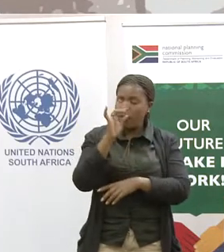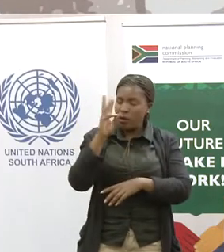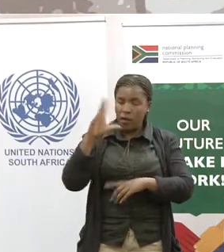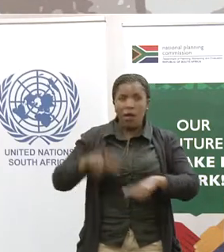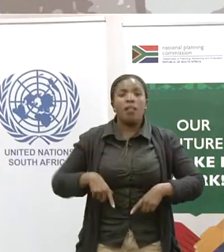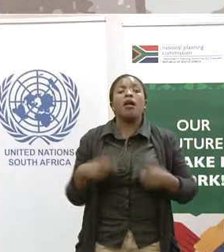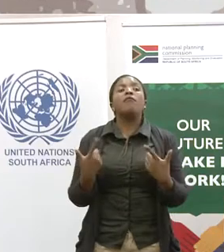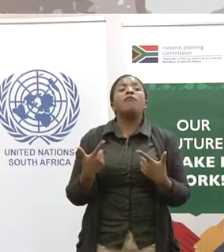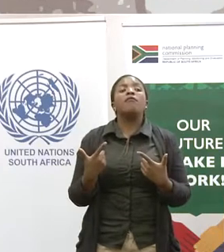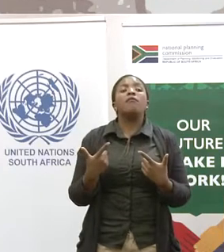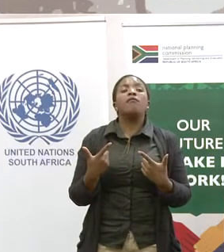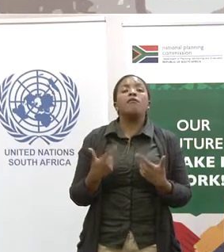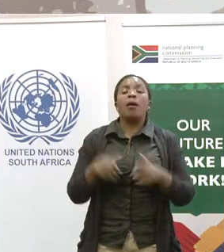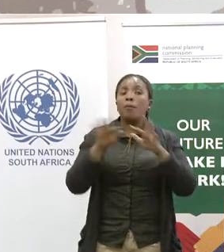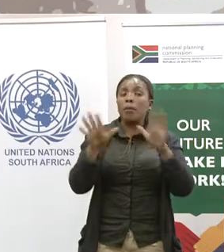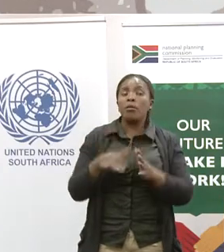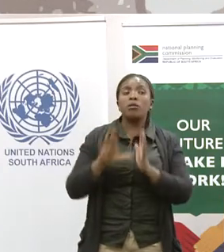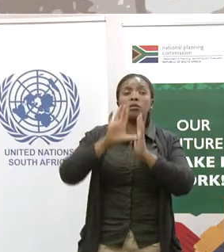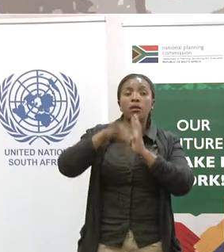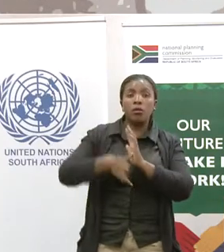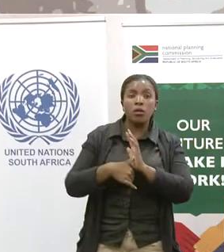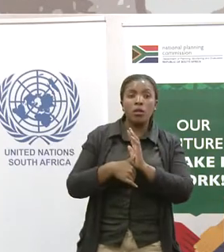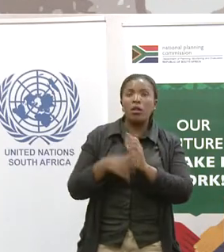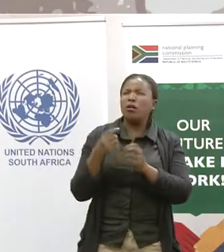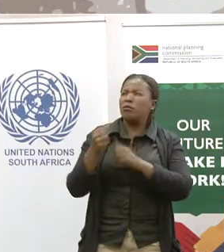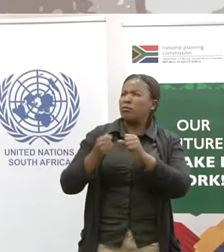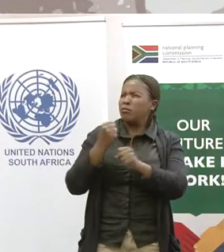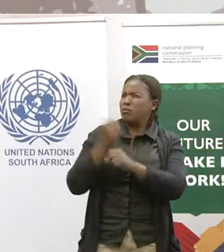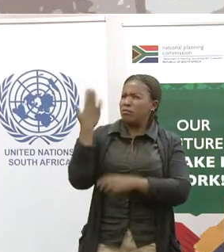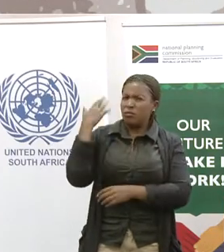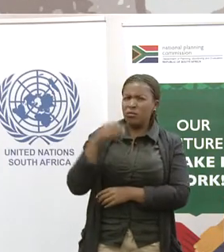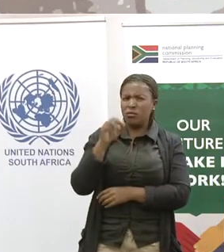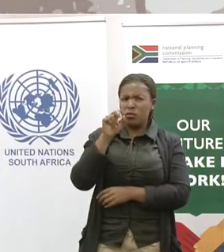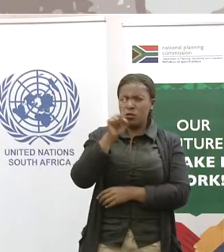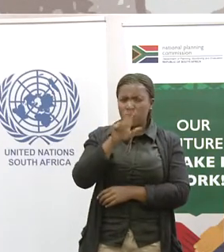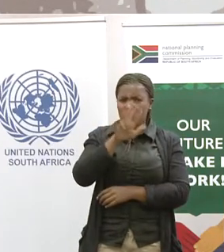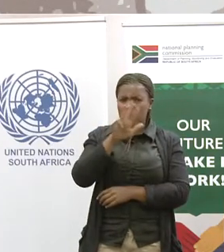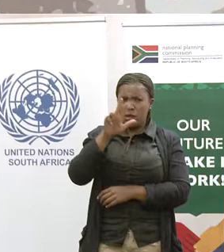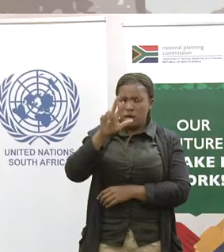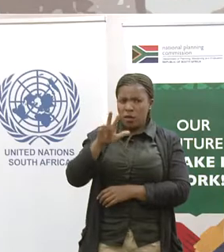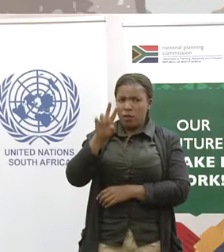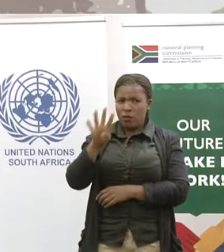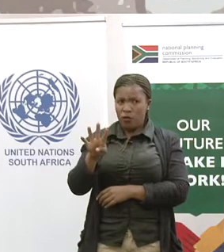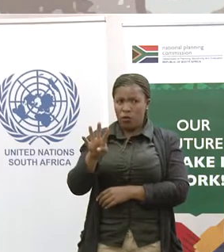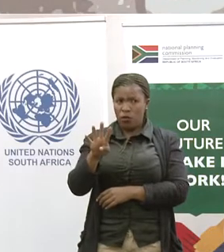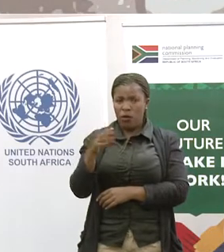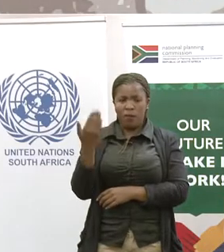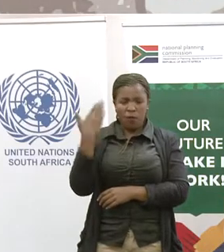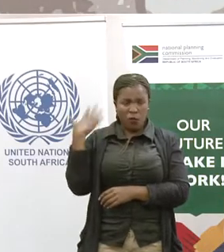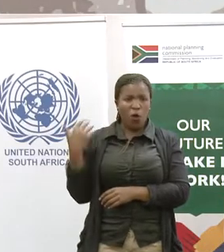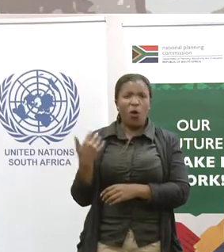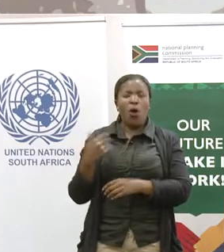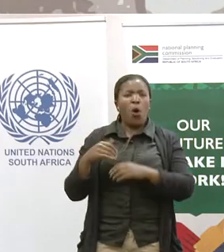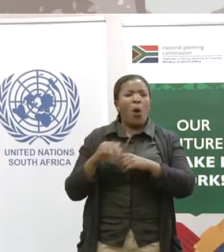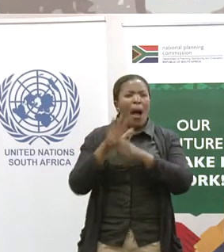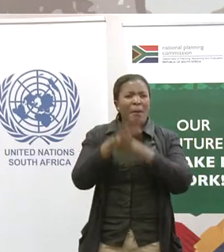with disabilities in South Africa in 1984, during the hype of apartheid, said enough,